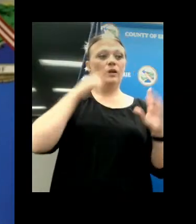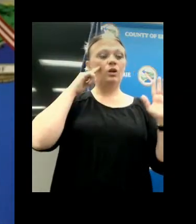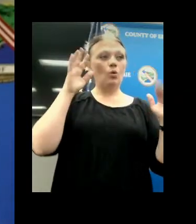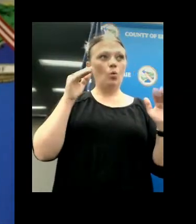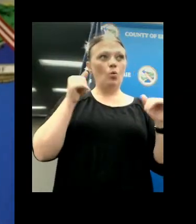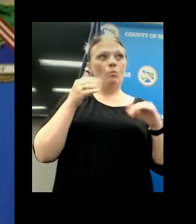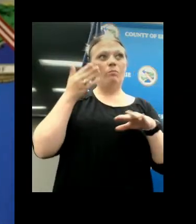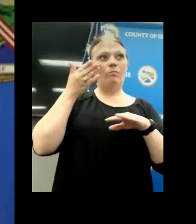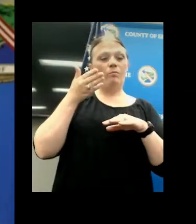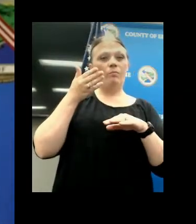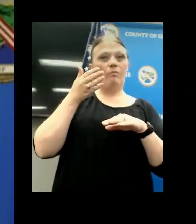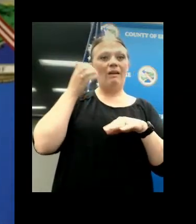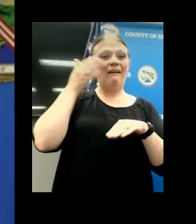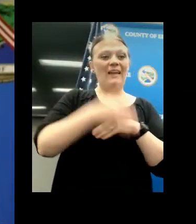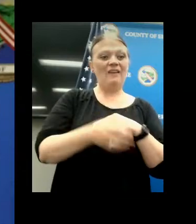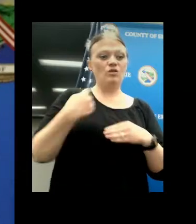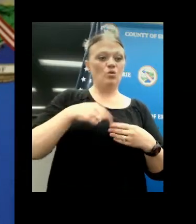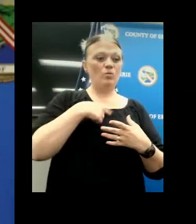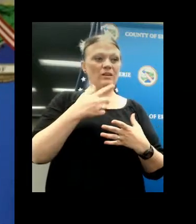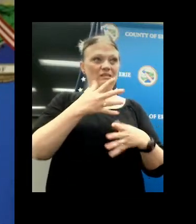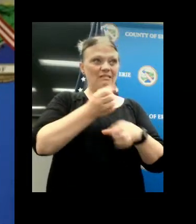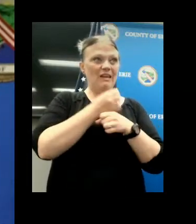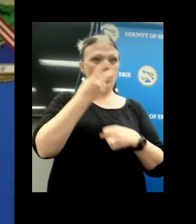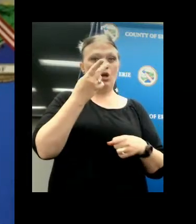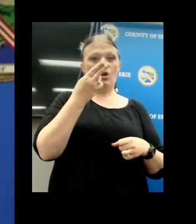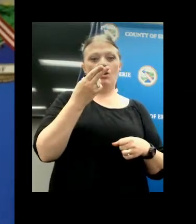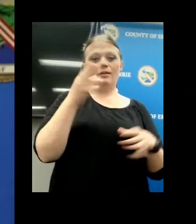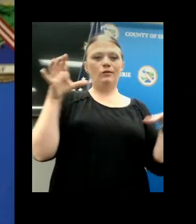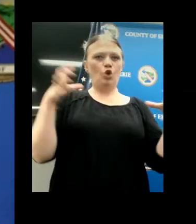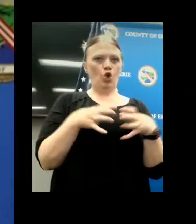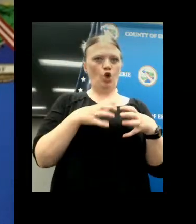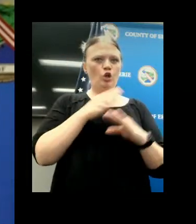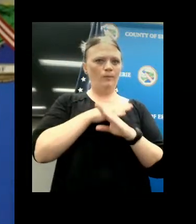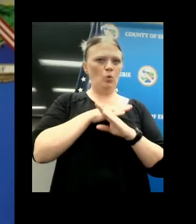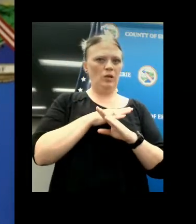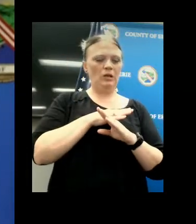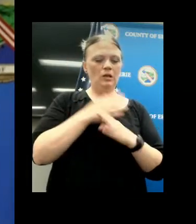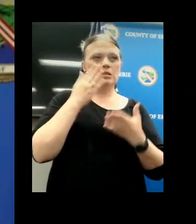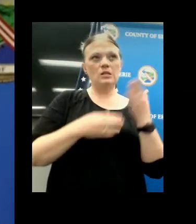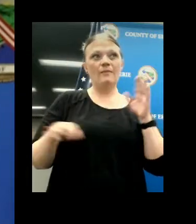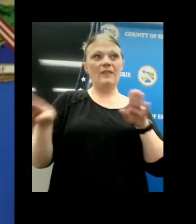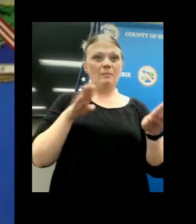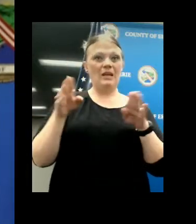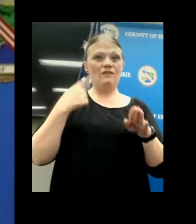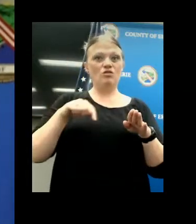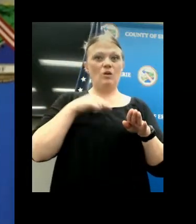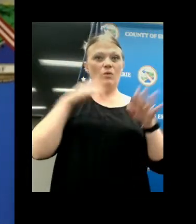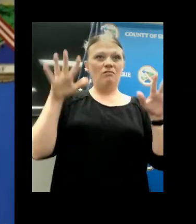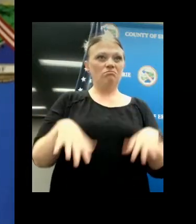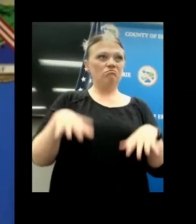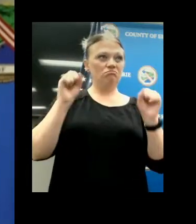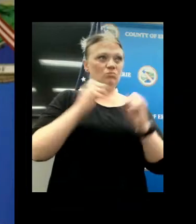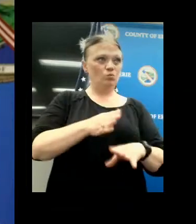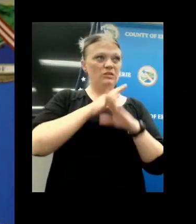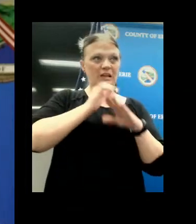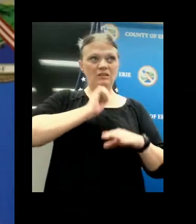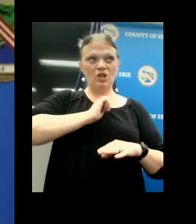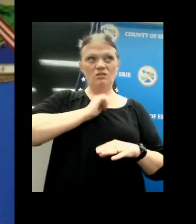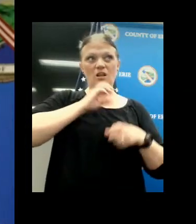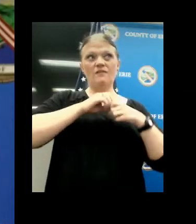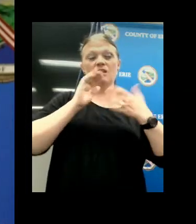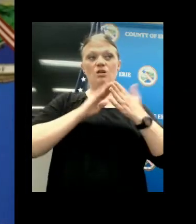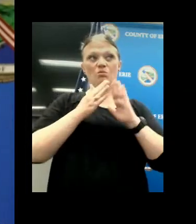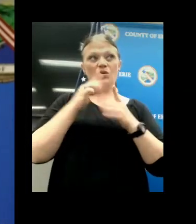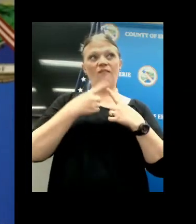that even after we achieve herd immunity in our community, some of the behaviors that we've adopted to protect ourselves and